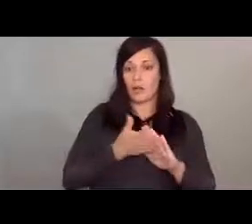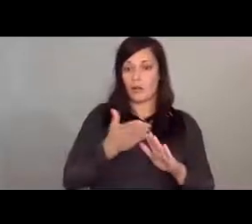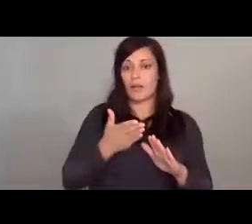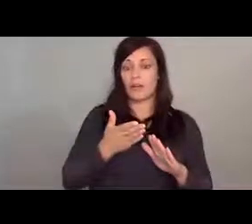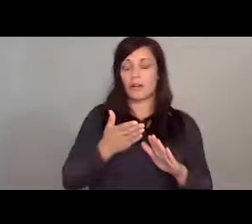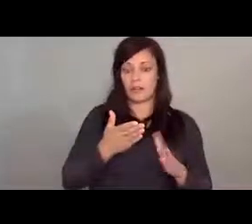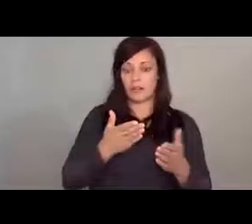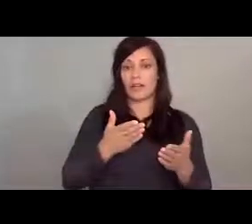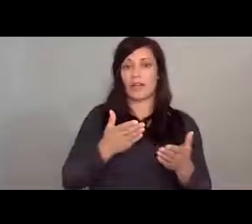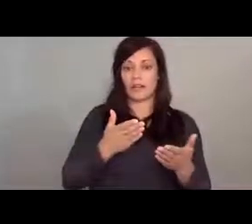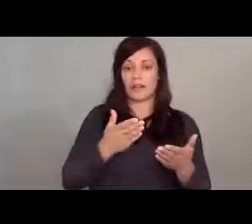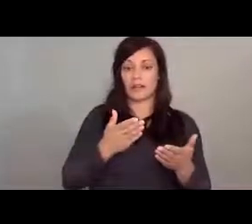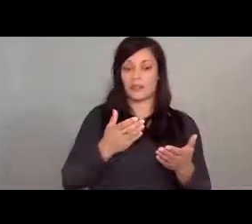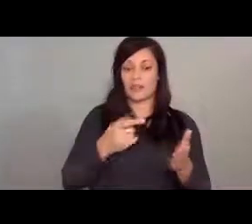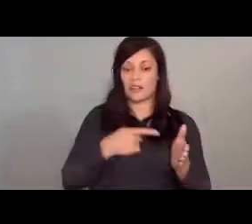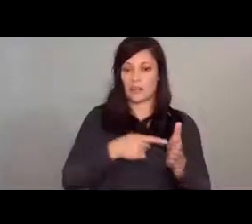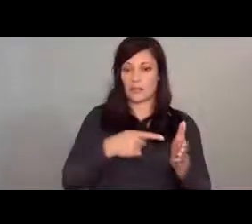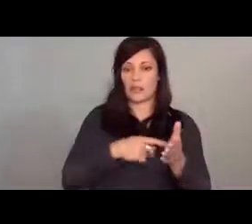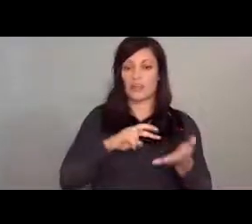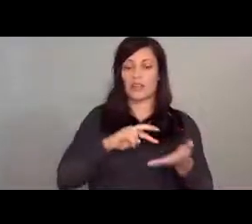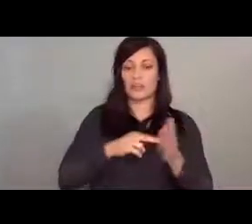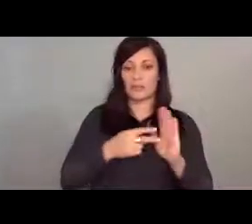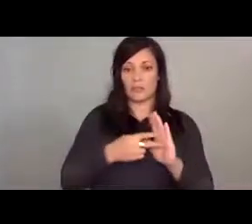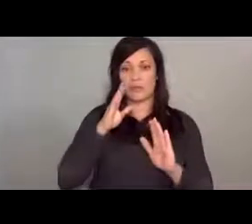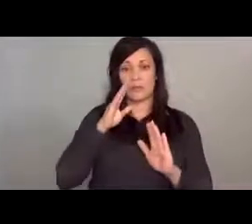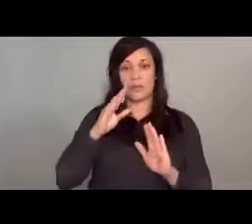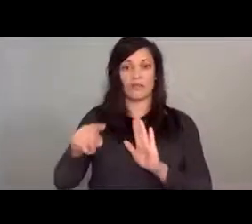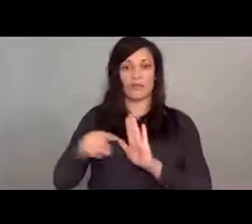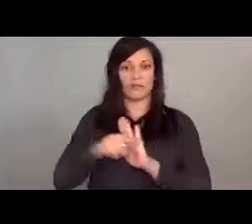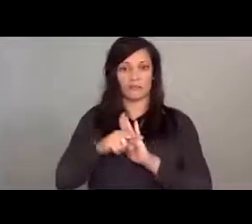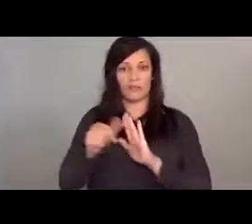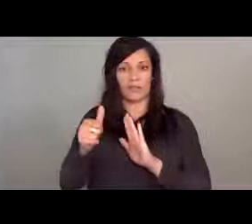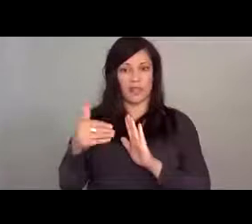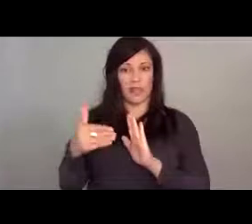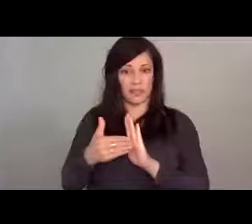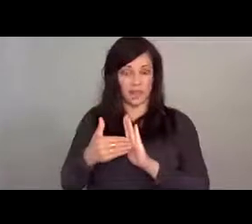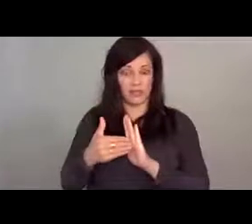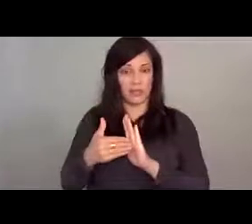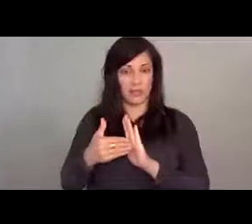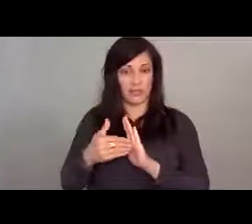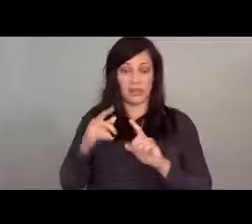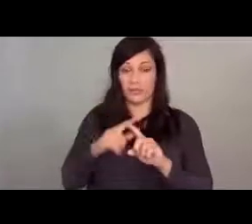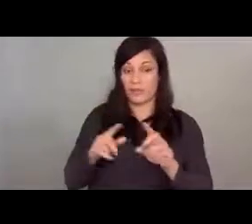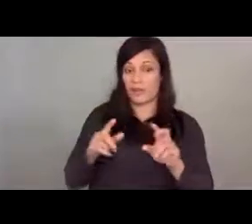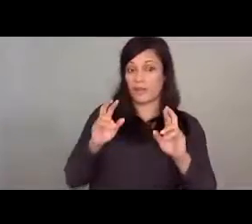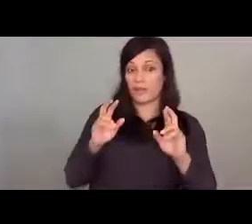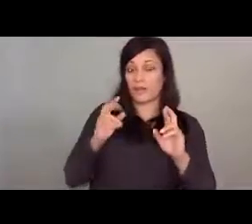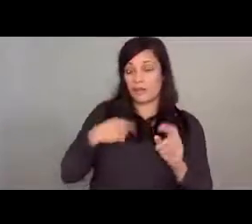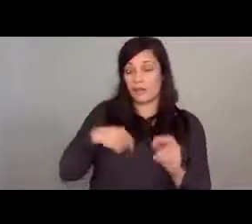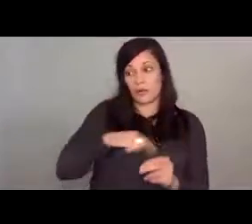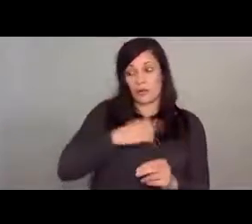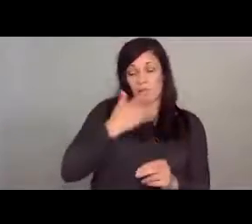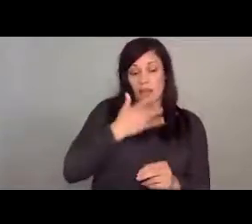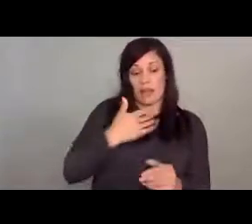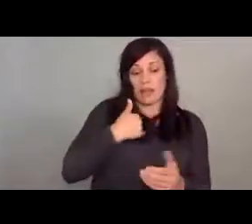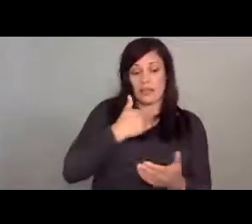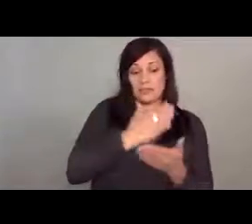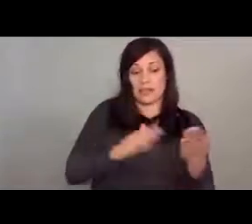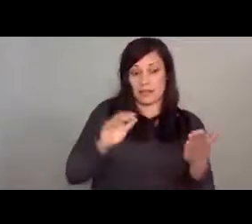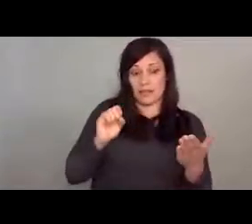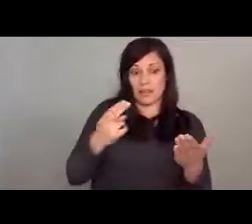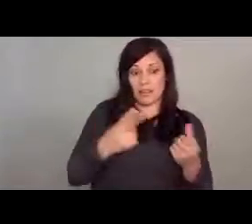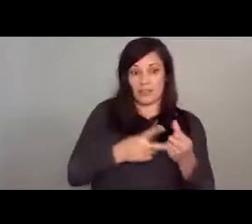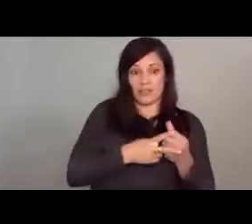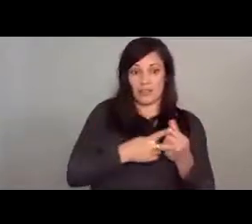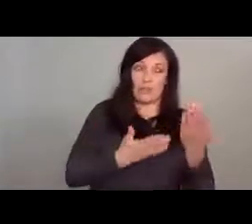a $10,000 budget deficit, but thankfully this organization had some cash reserves, let's say it's $3,000,